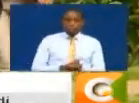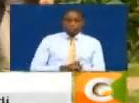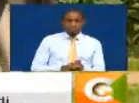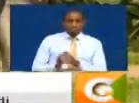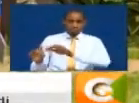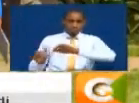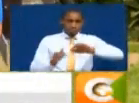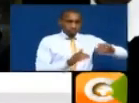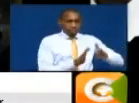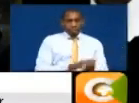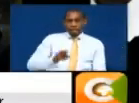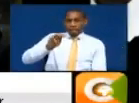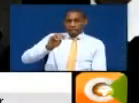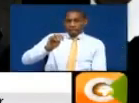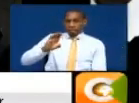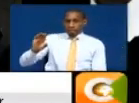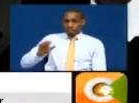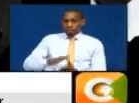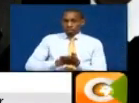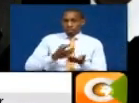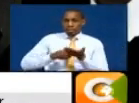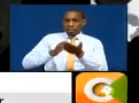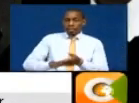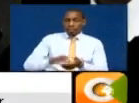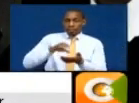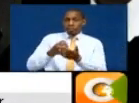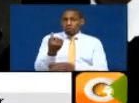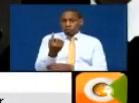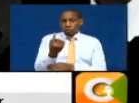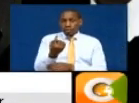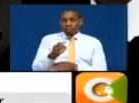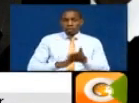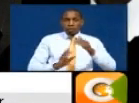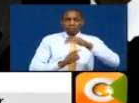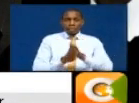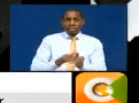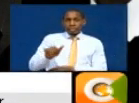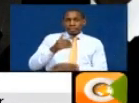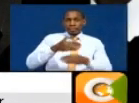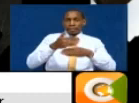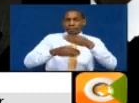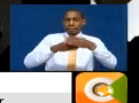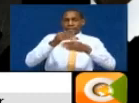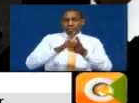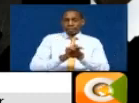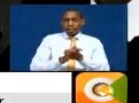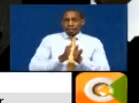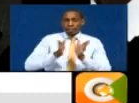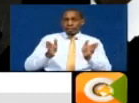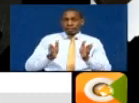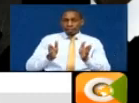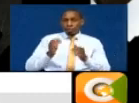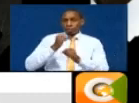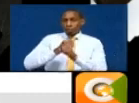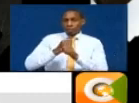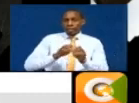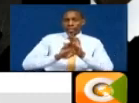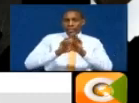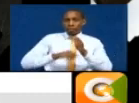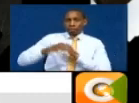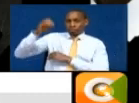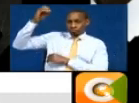Mutua's Maendeleo Chapchap negotiated for one cabinet secretary slot in a ministry relevant to infrastructure or public utilities such